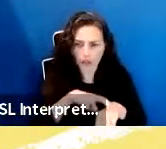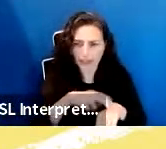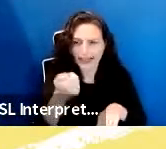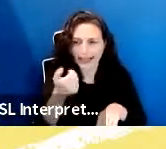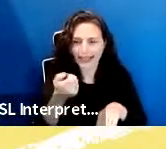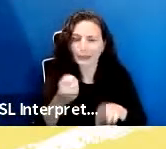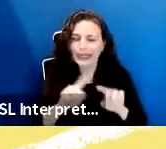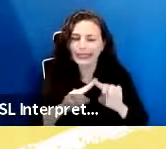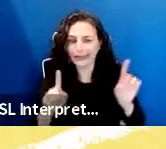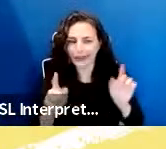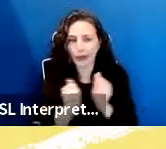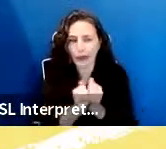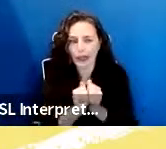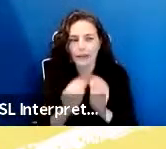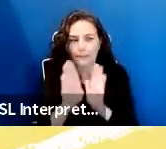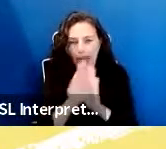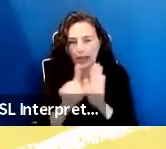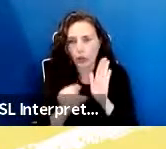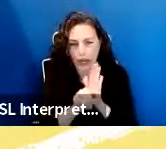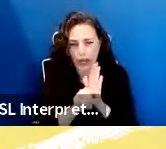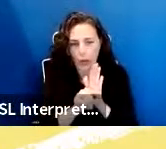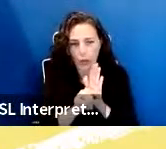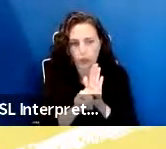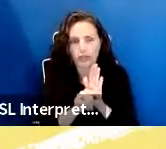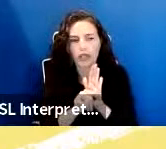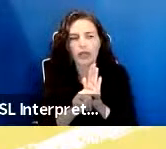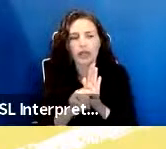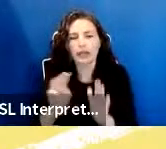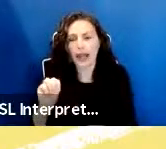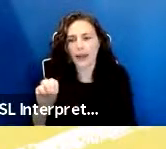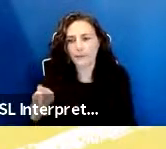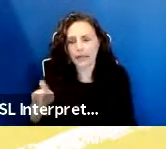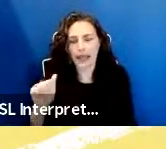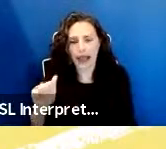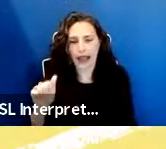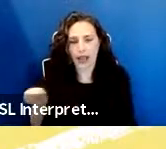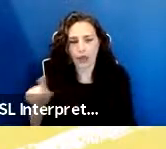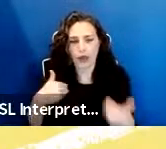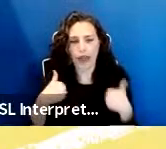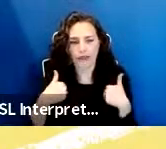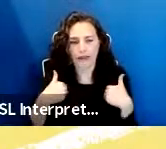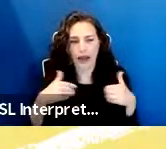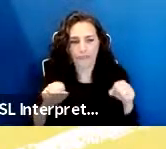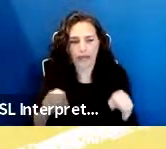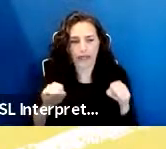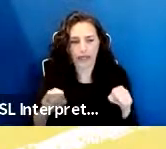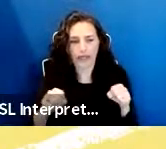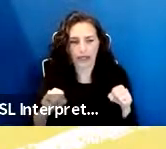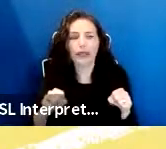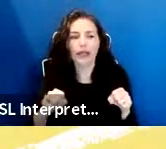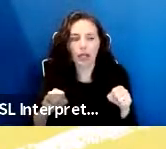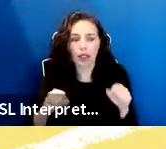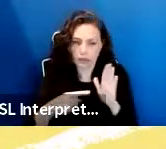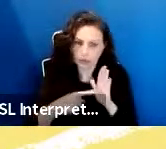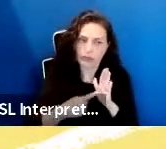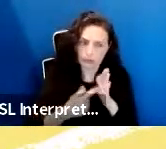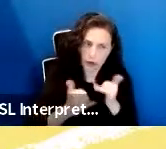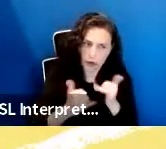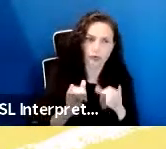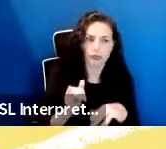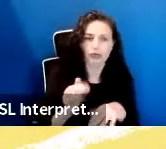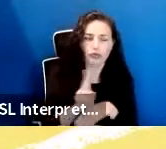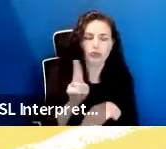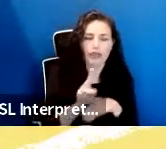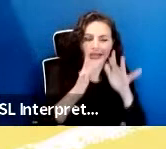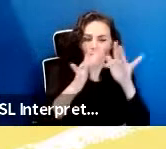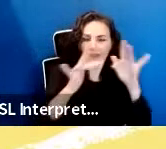different now with background, where with the MPA, you have the ability to avail yourself of the diversity casting incentive and